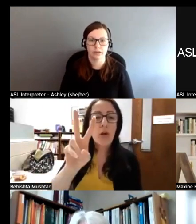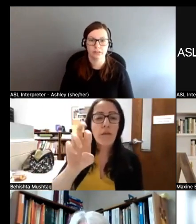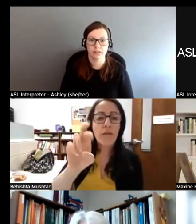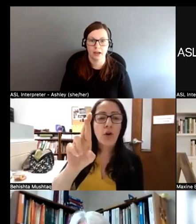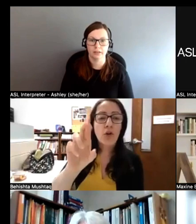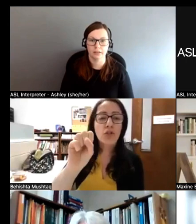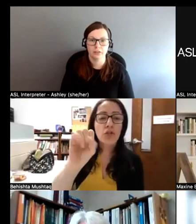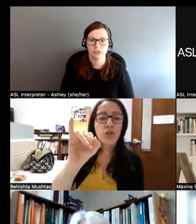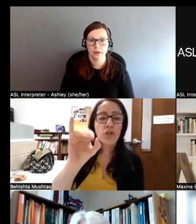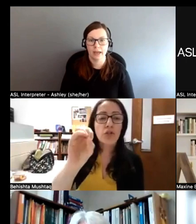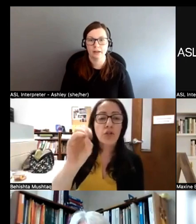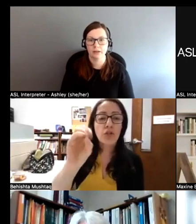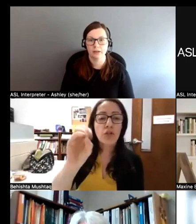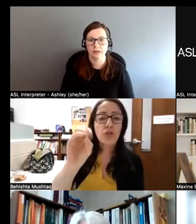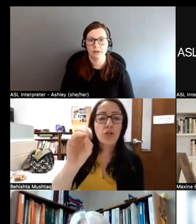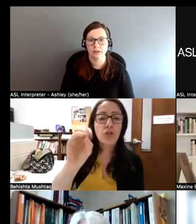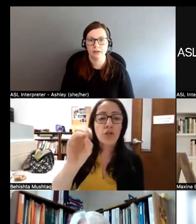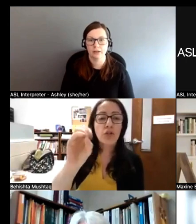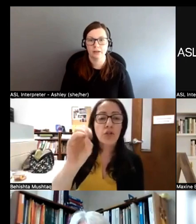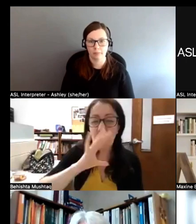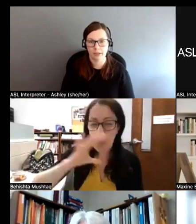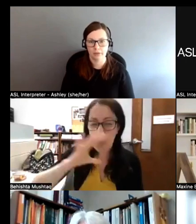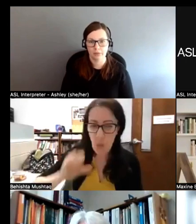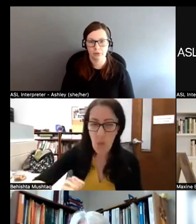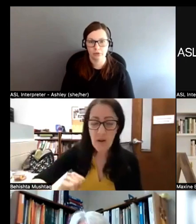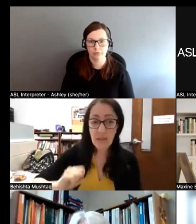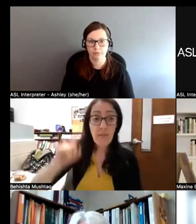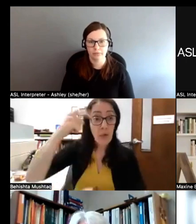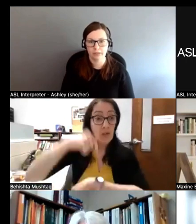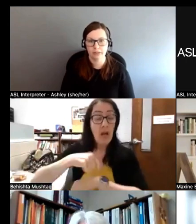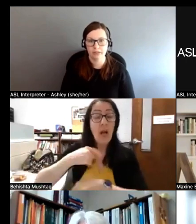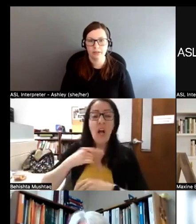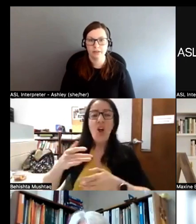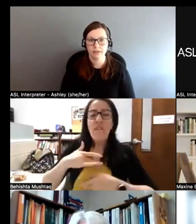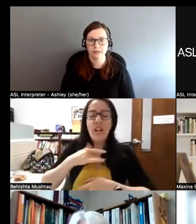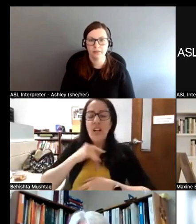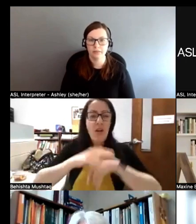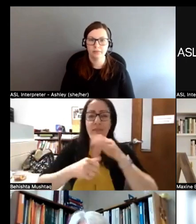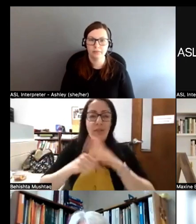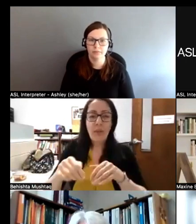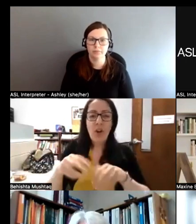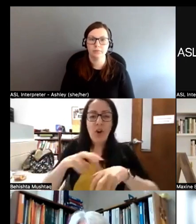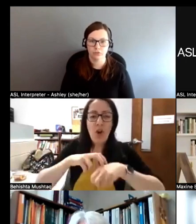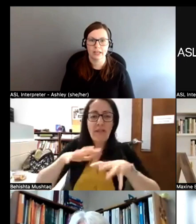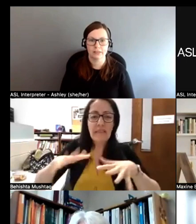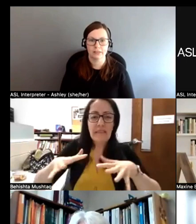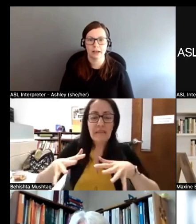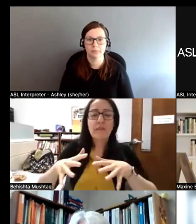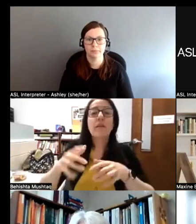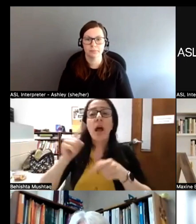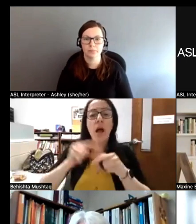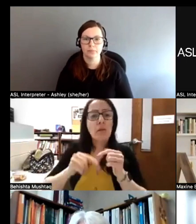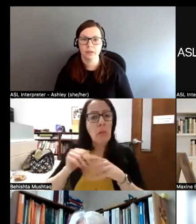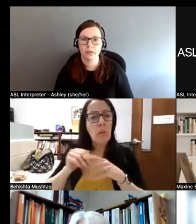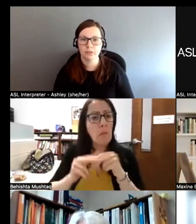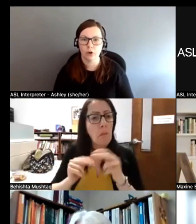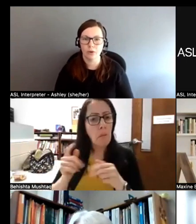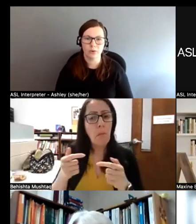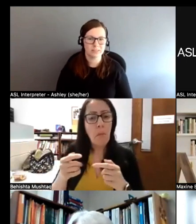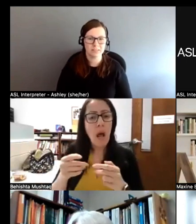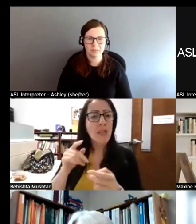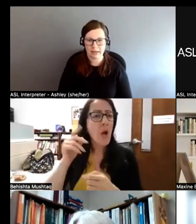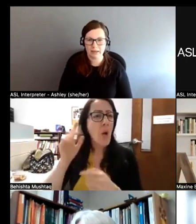in 2009. So I had an old version of that on my computer, version 8 that I had. So it